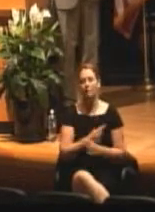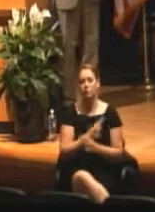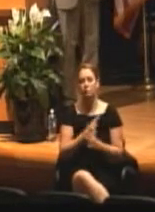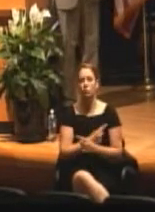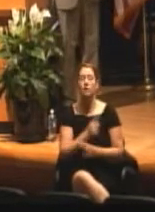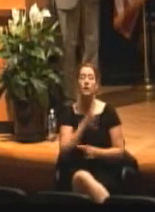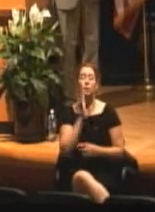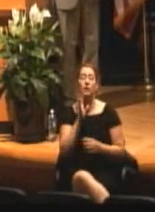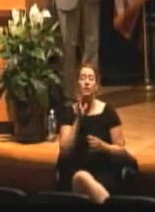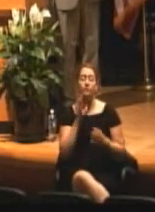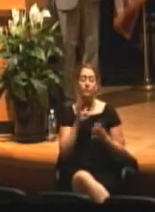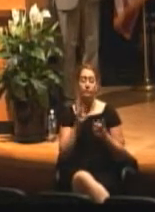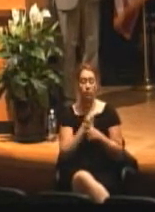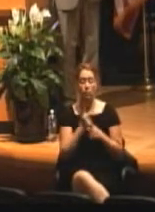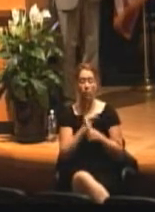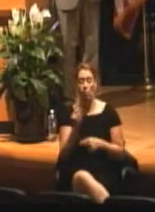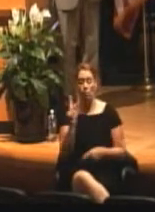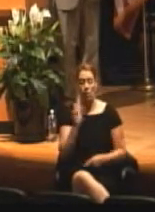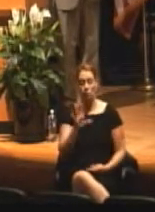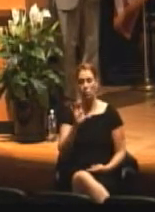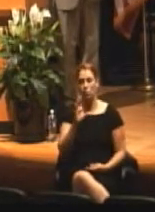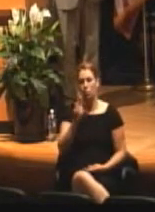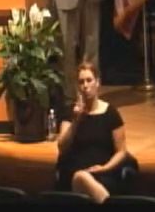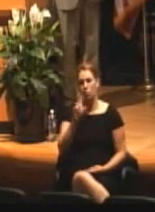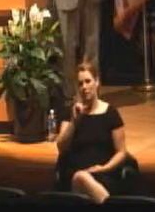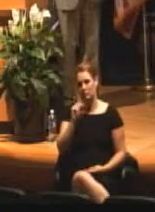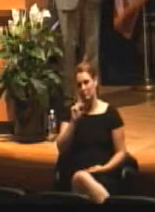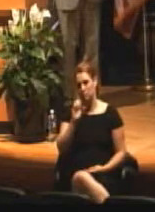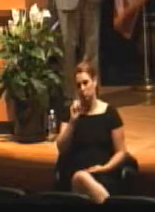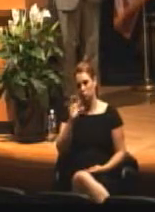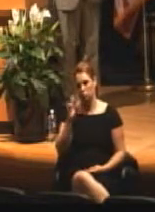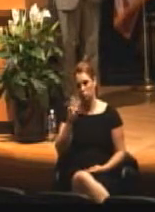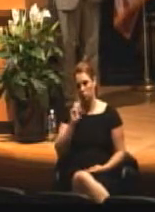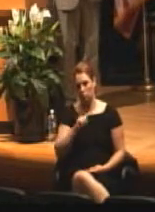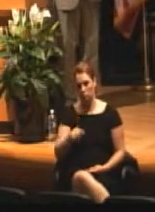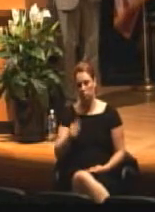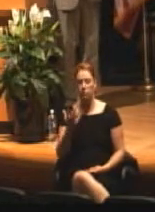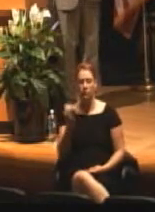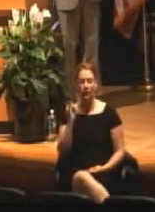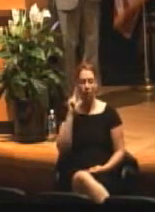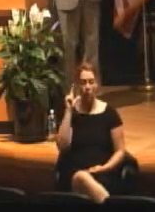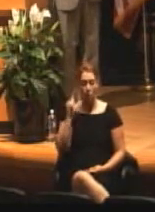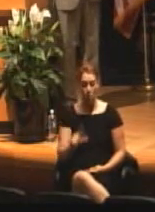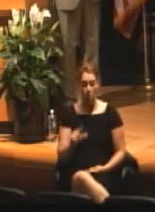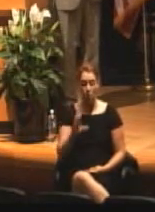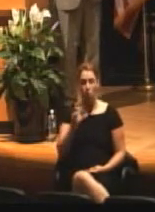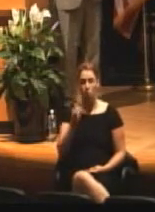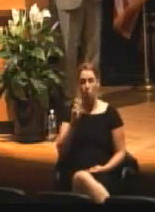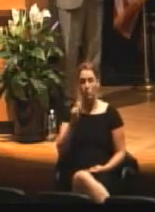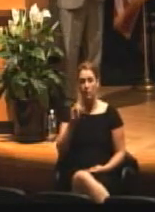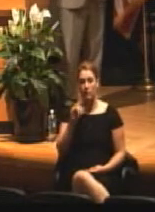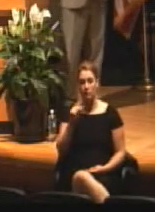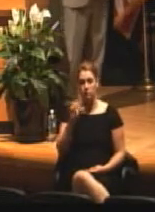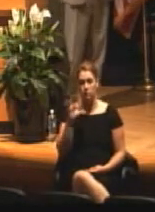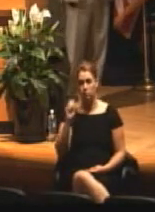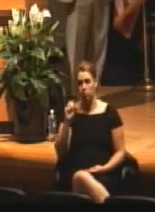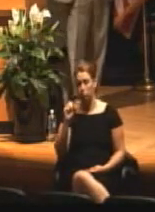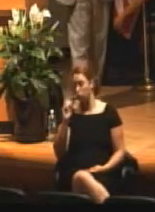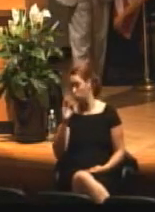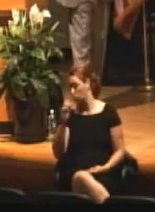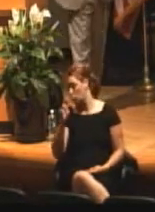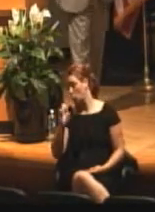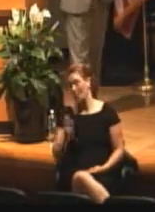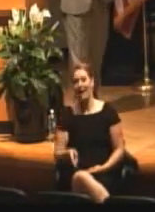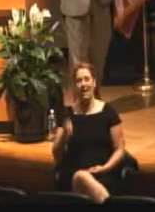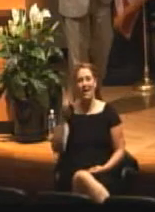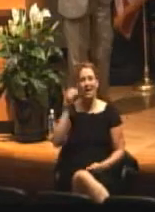rate goes typically. So the lower the credit score, the higher the interest rate. They go opposite. So whatever you can do to get that credit score